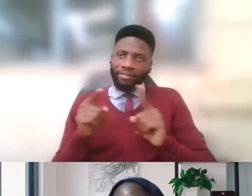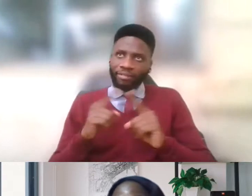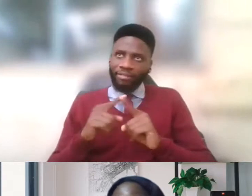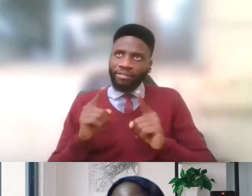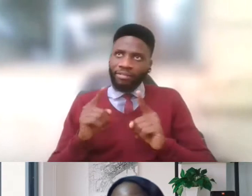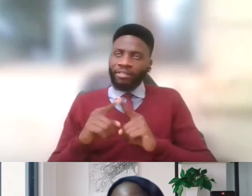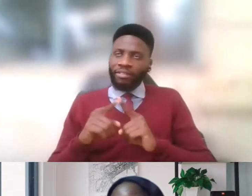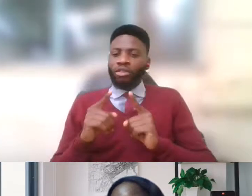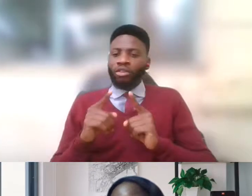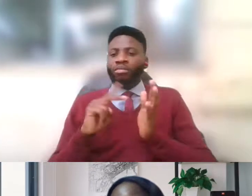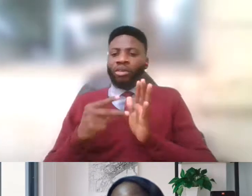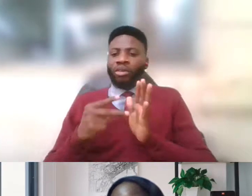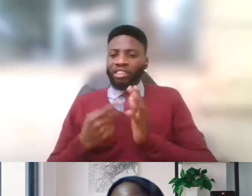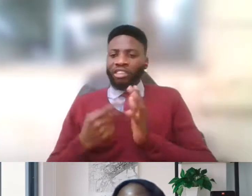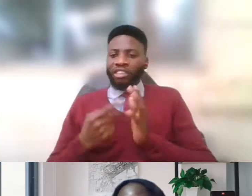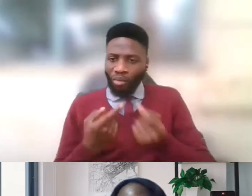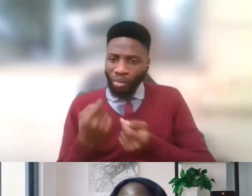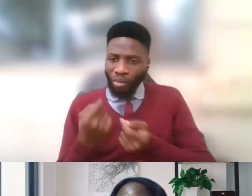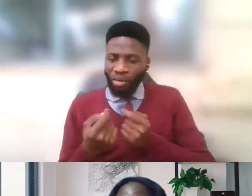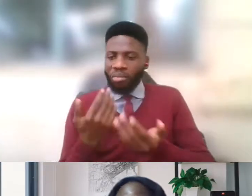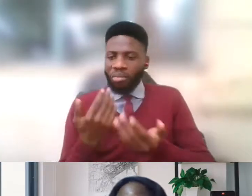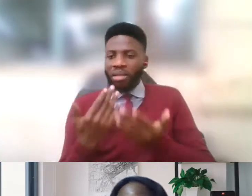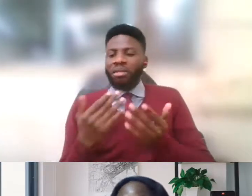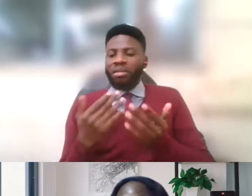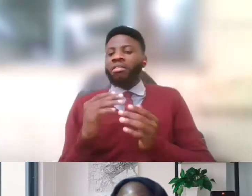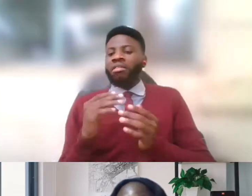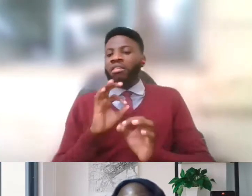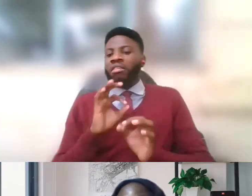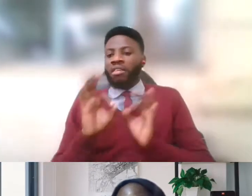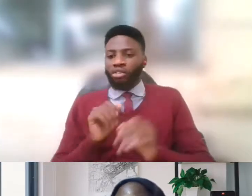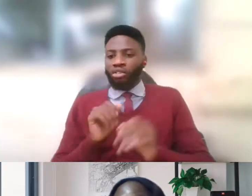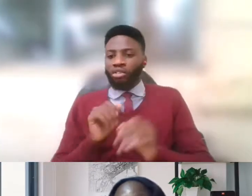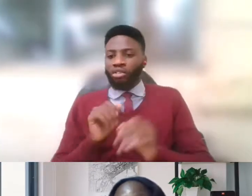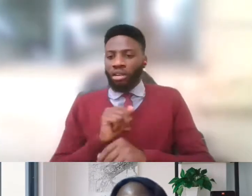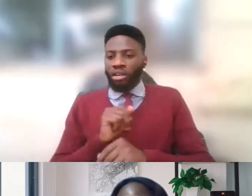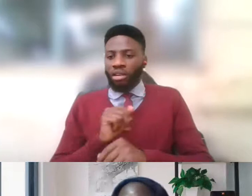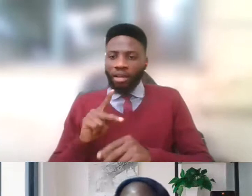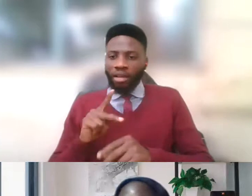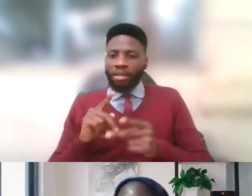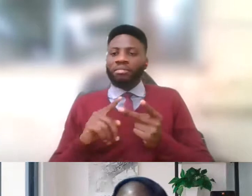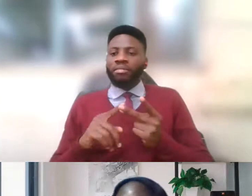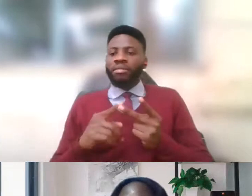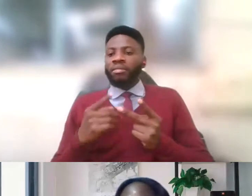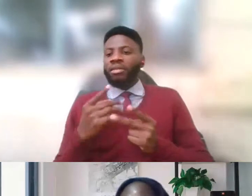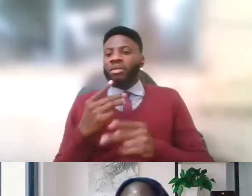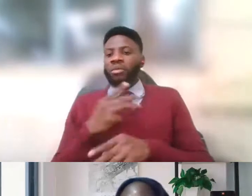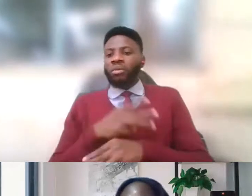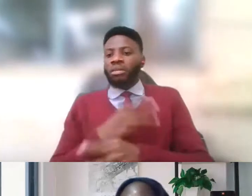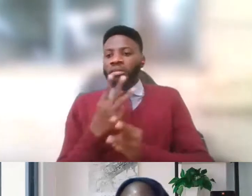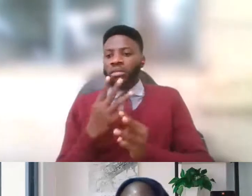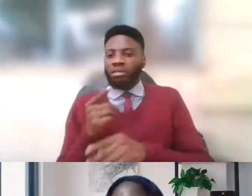need engineers and software engineers, or if you're in a building company, you need civil and mechanical engineers.